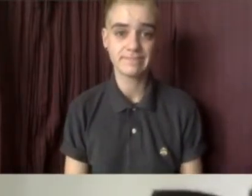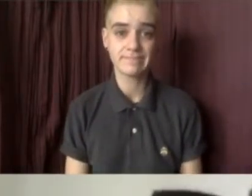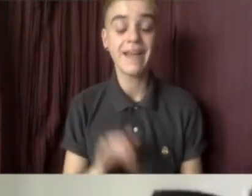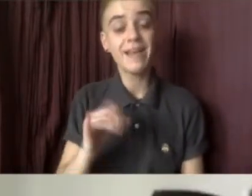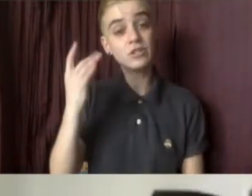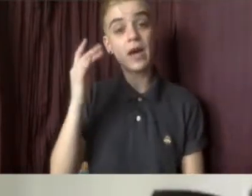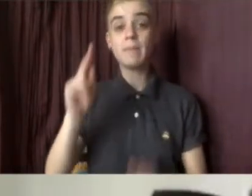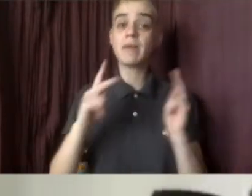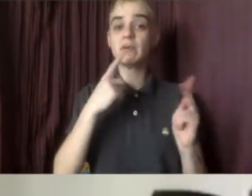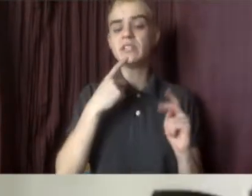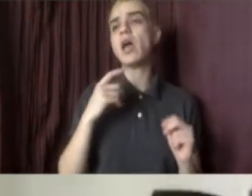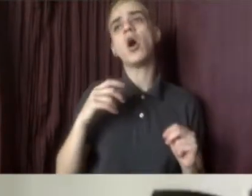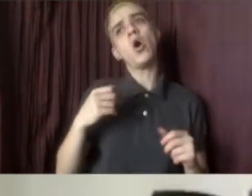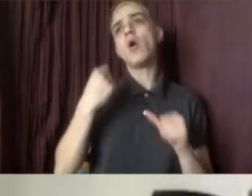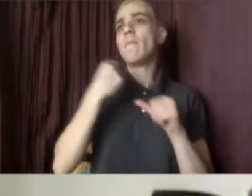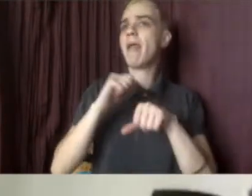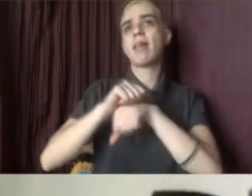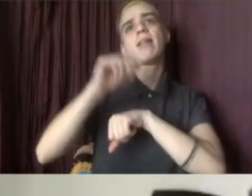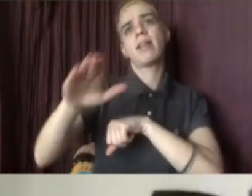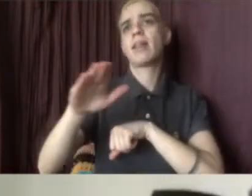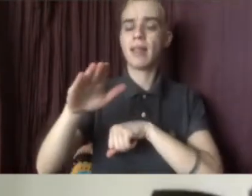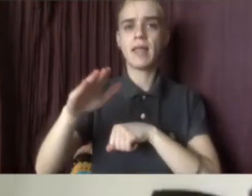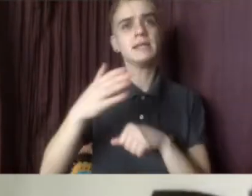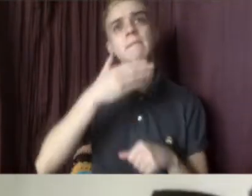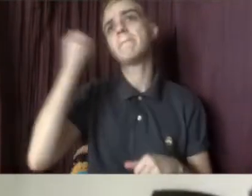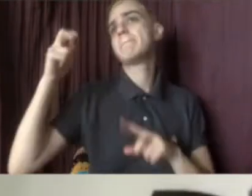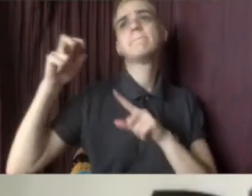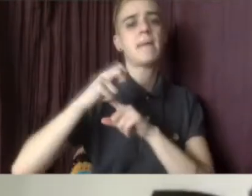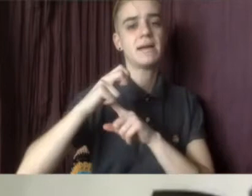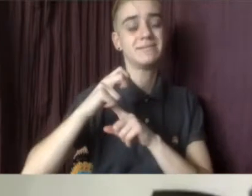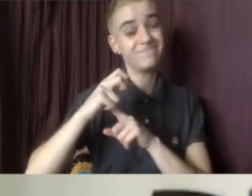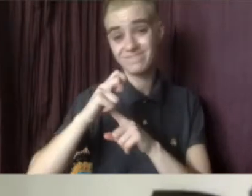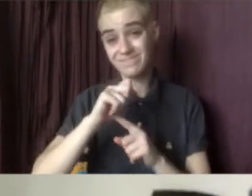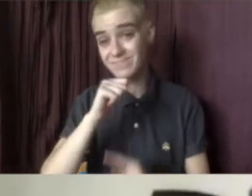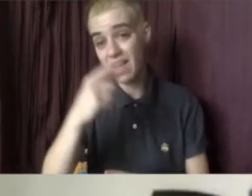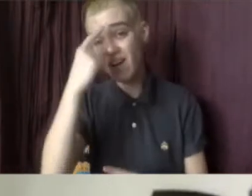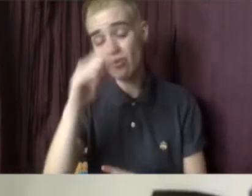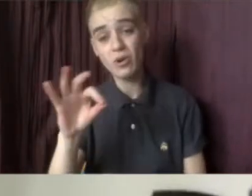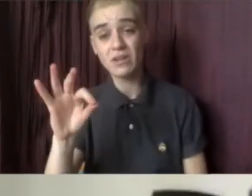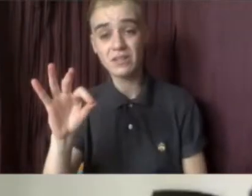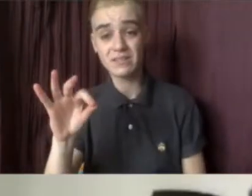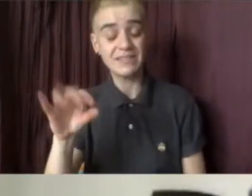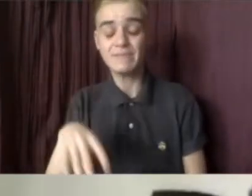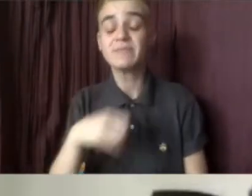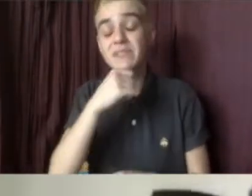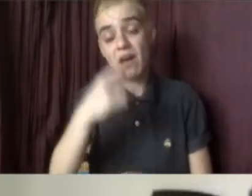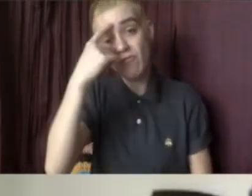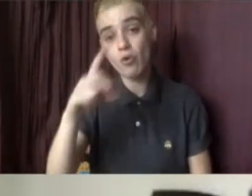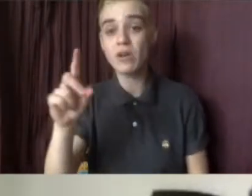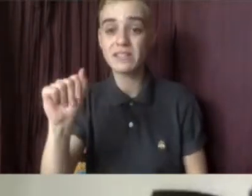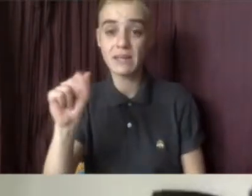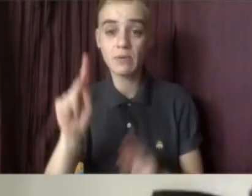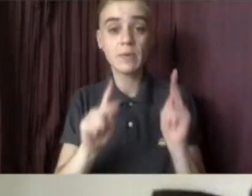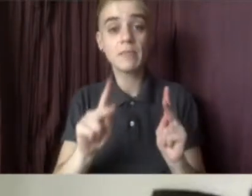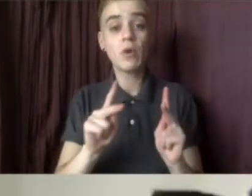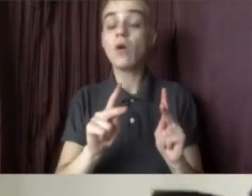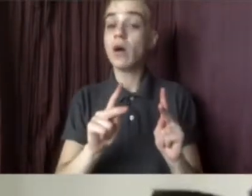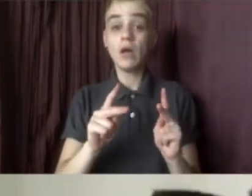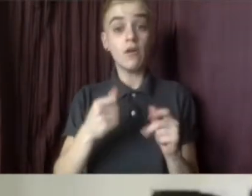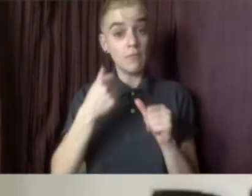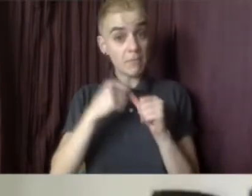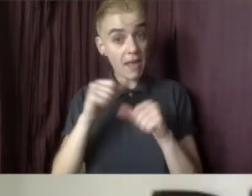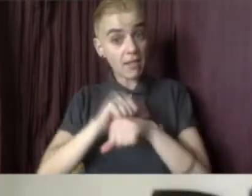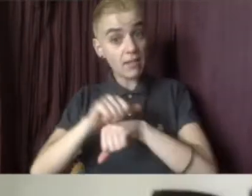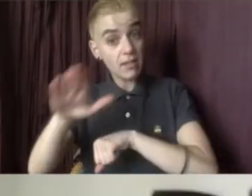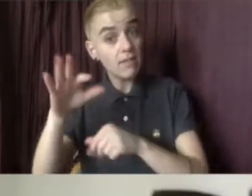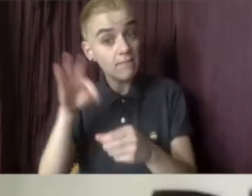American, indigenous people will tell you the same thing because of their lack of addresses and how their mailing is set up.